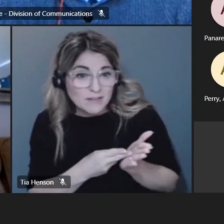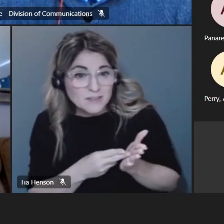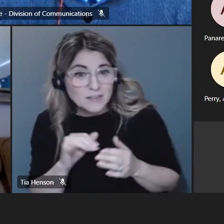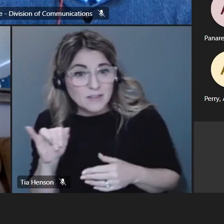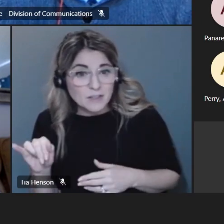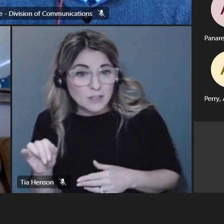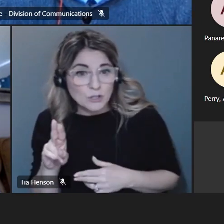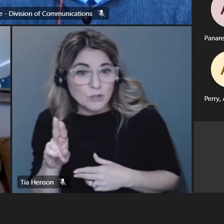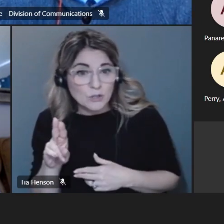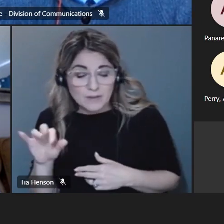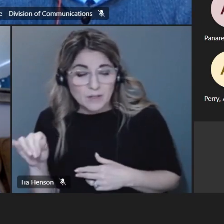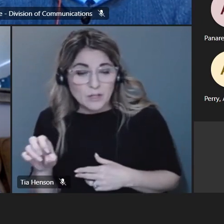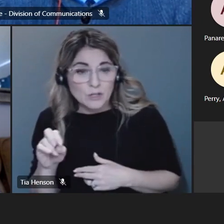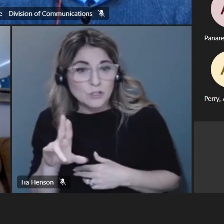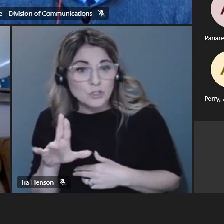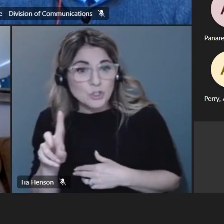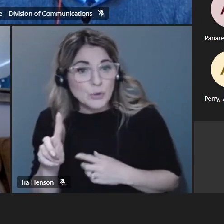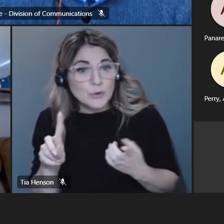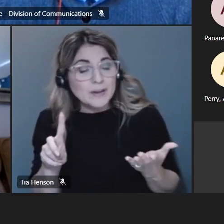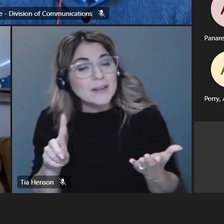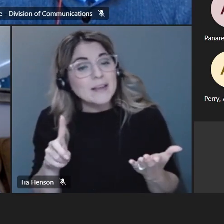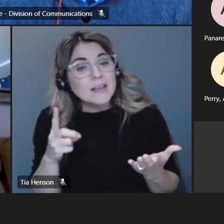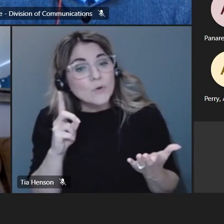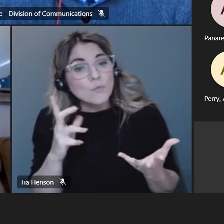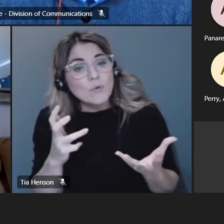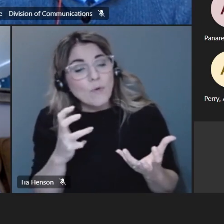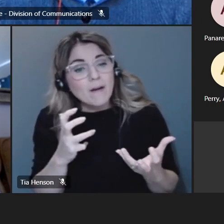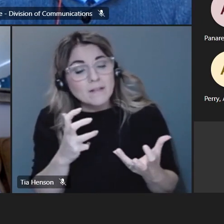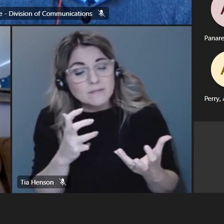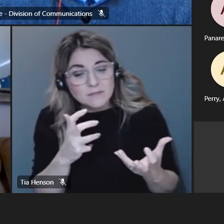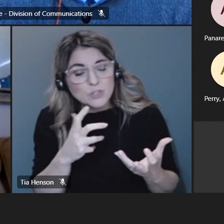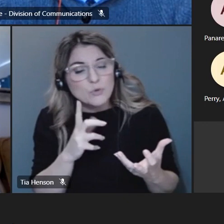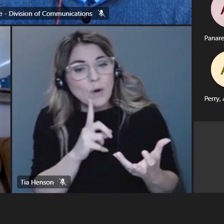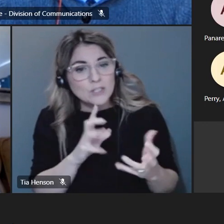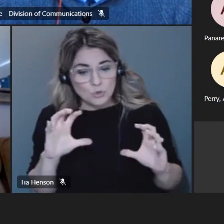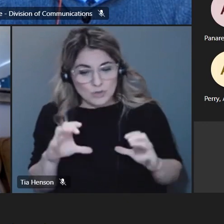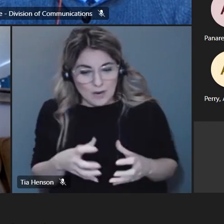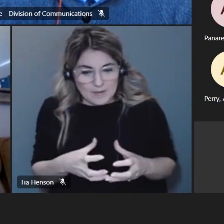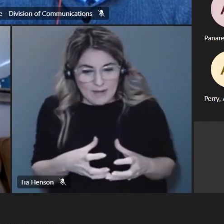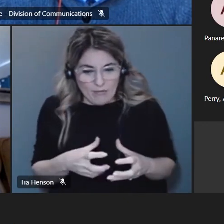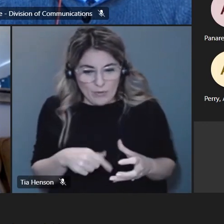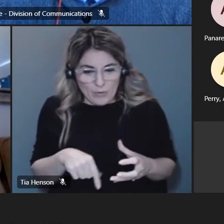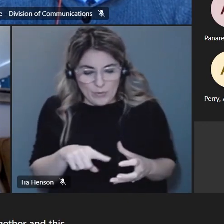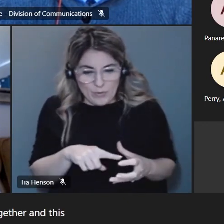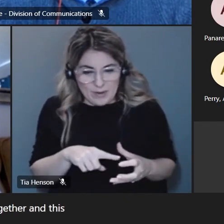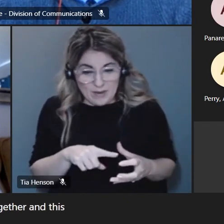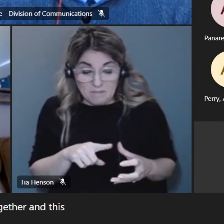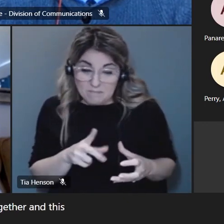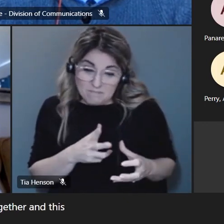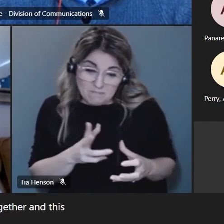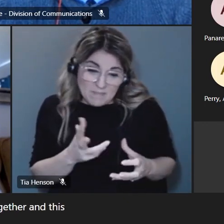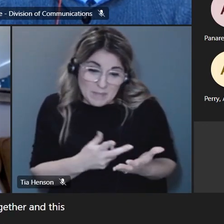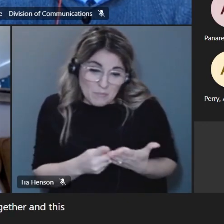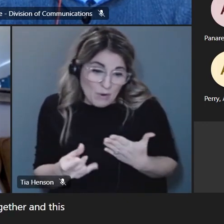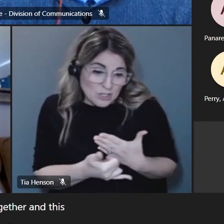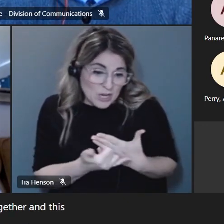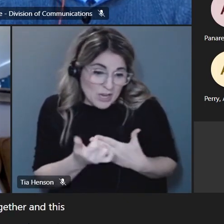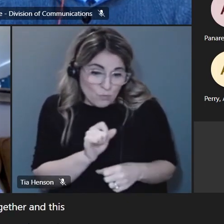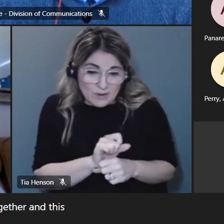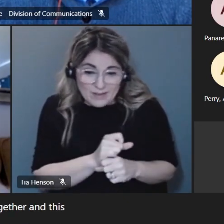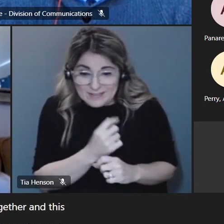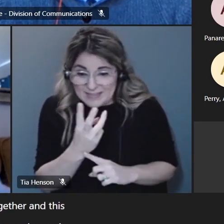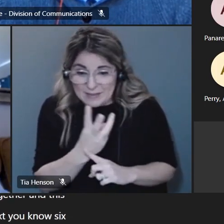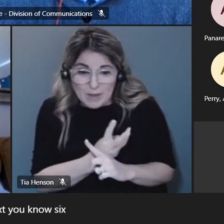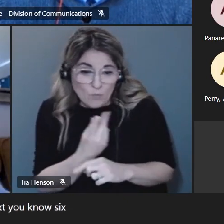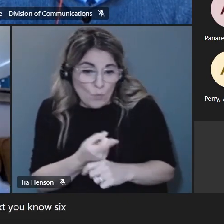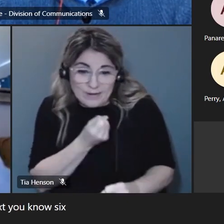think um you would want to make you know come together and this may be a project that we work on for the next uh you know six